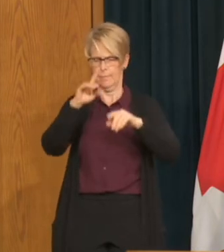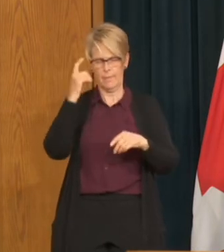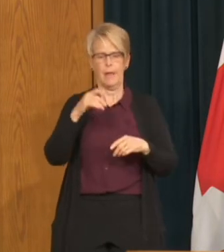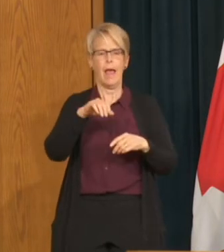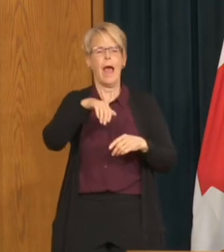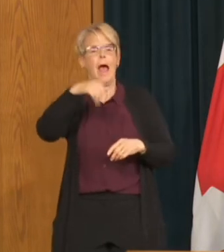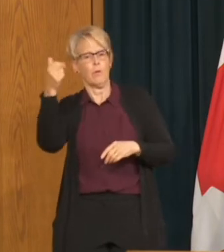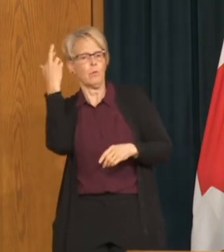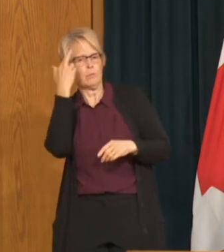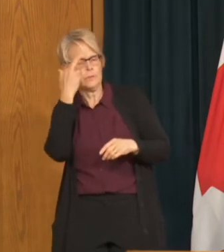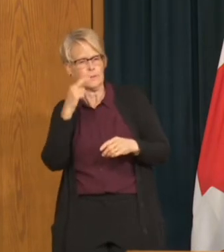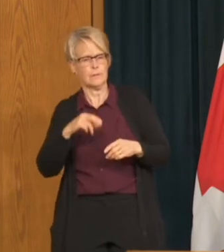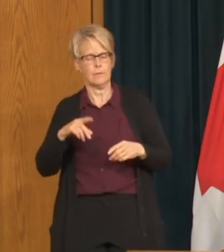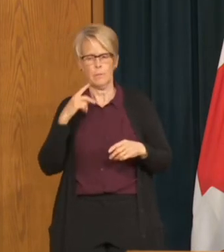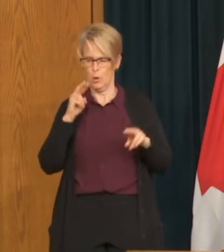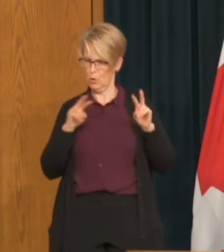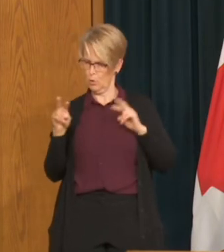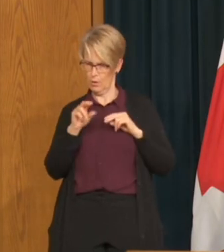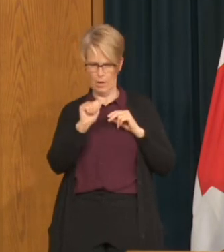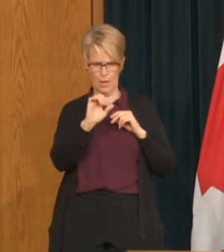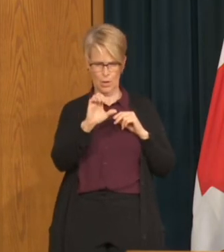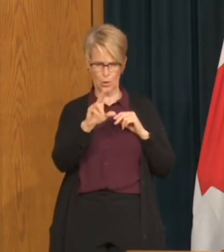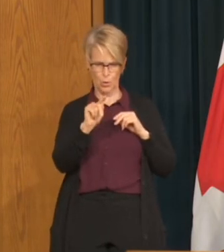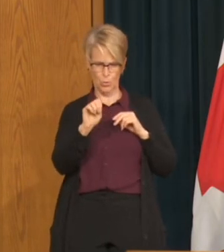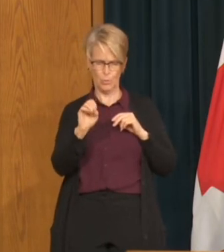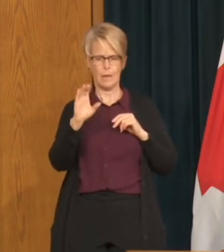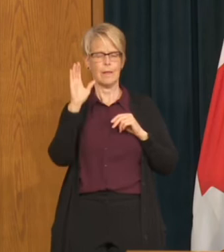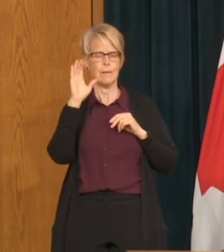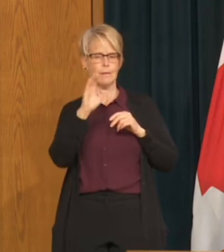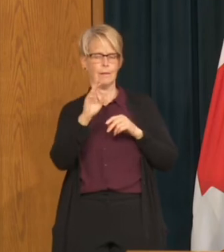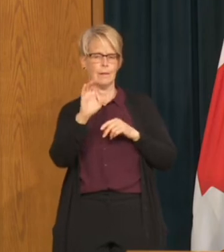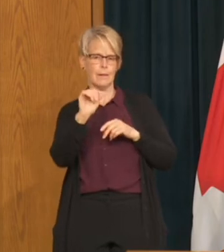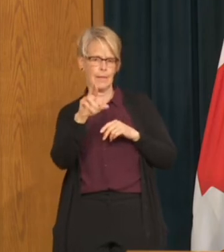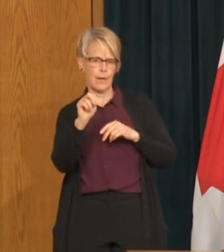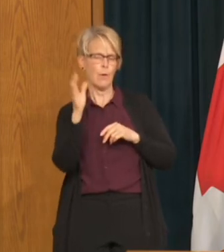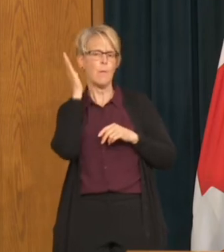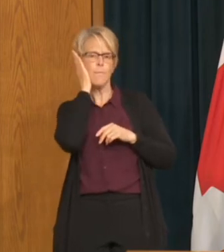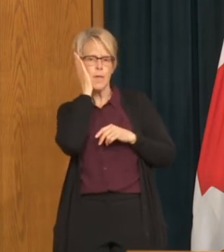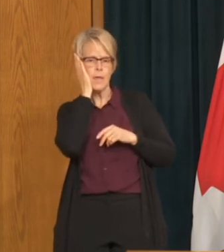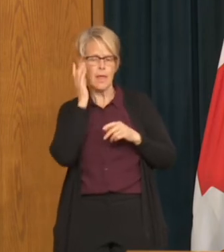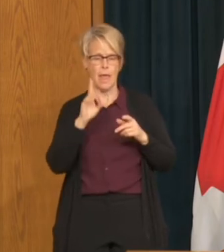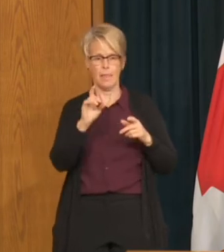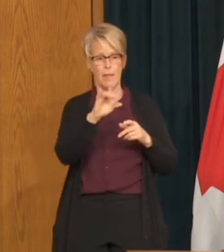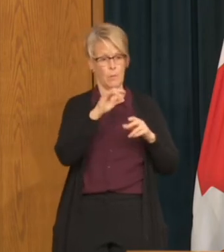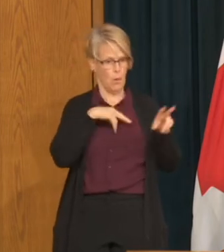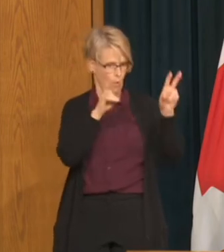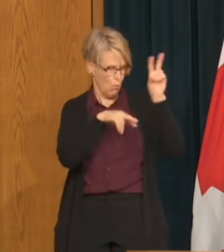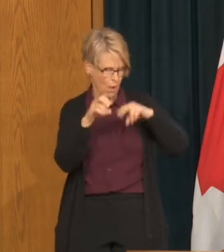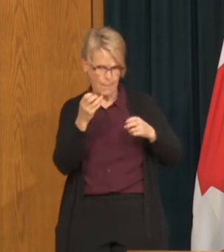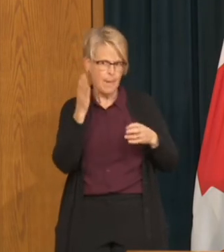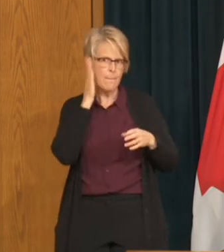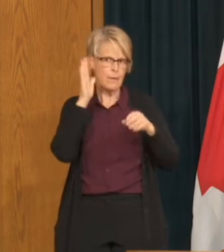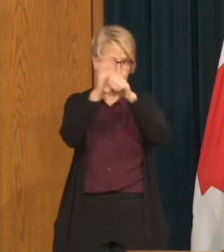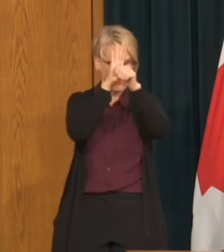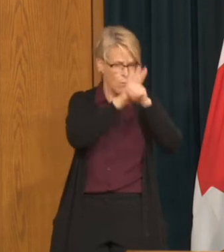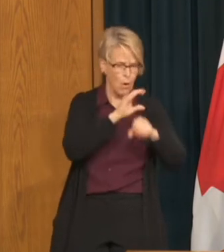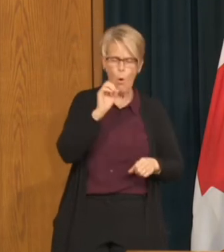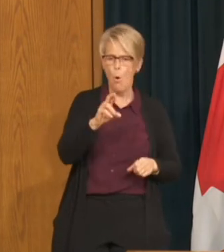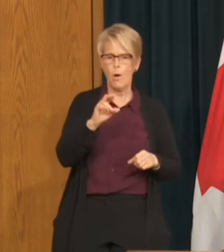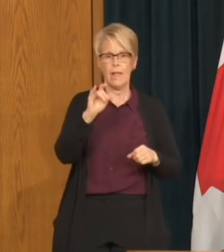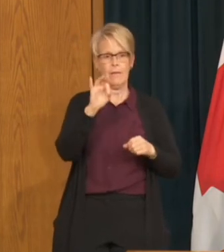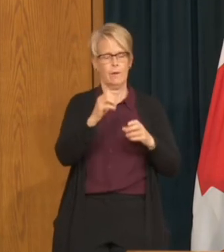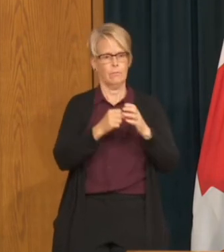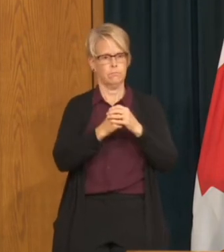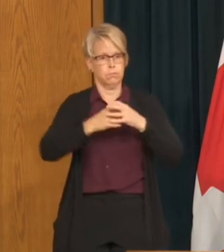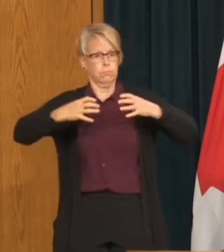look provincially at access to acute care beds, and then at the same time a major surge. So those two things combined would